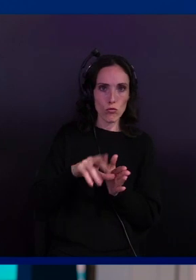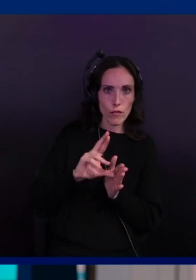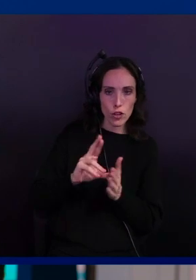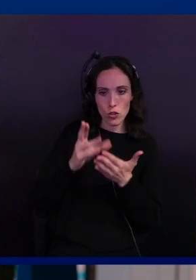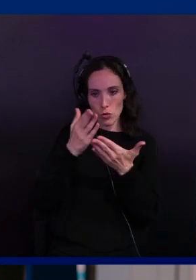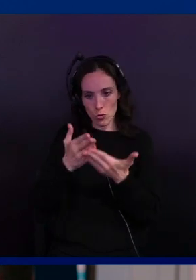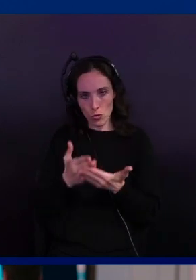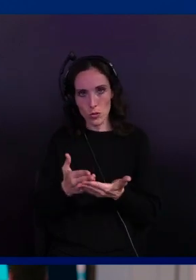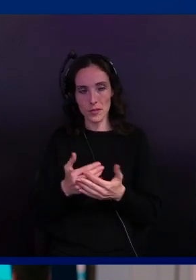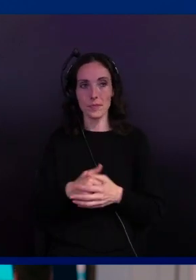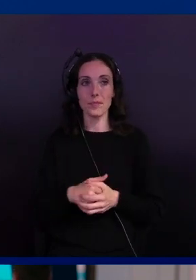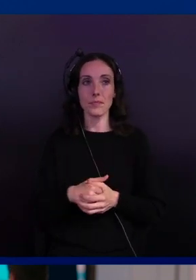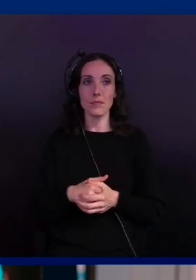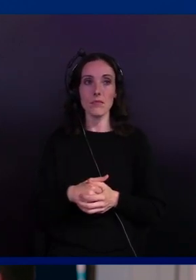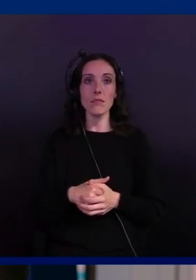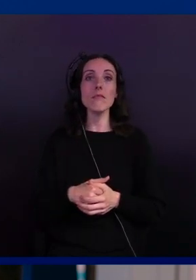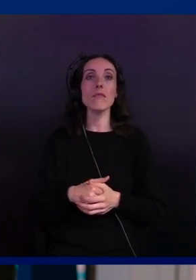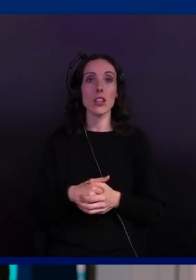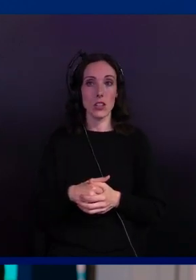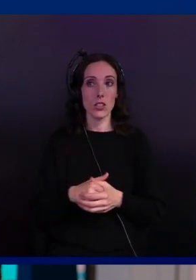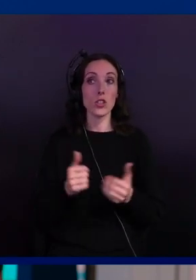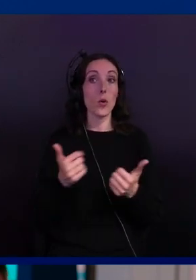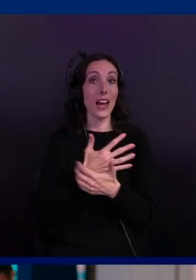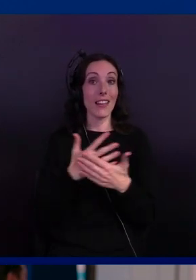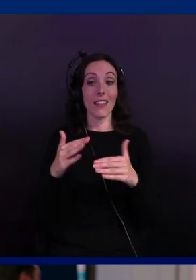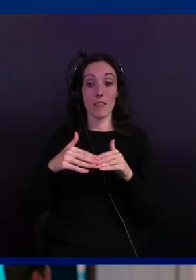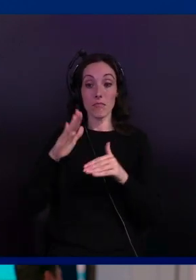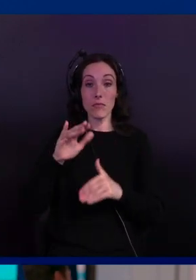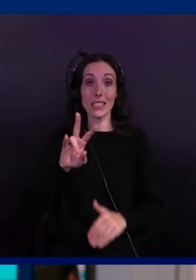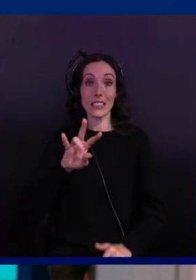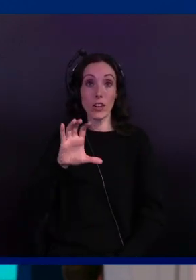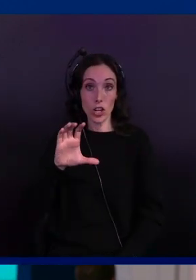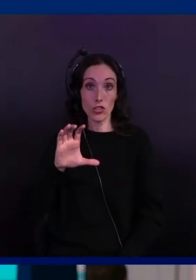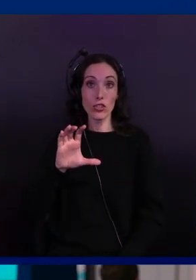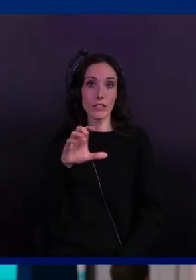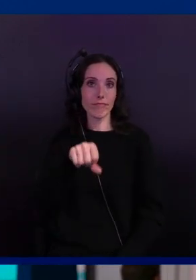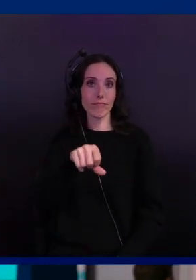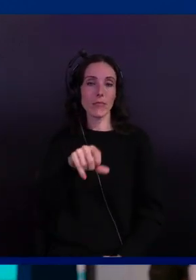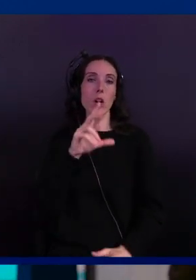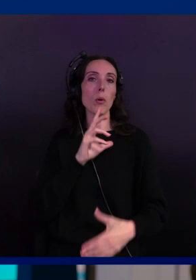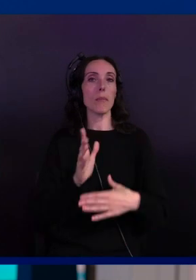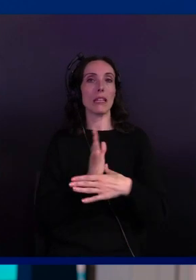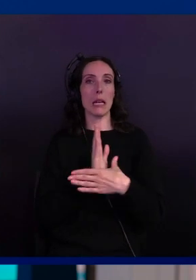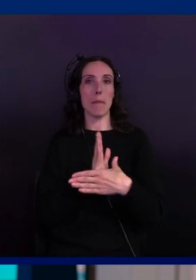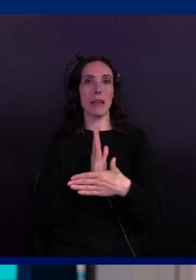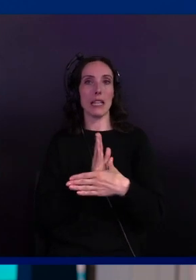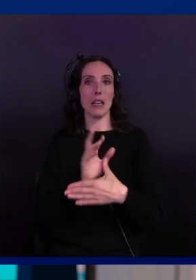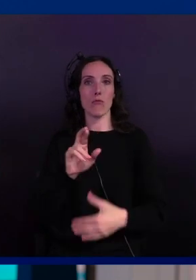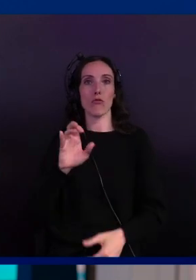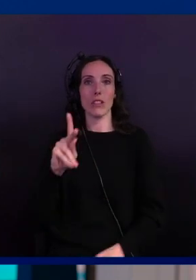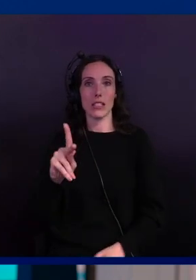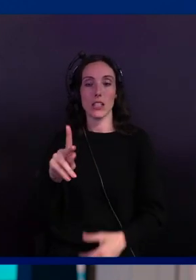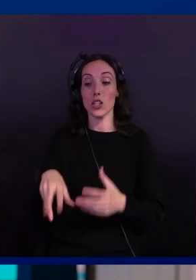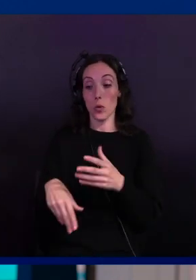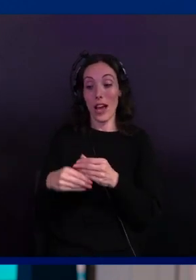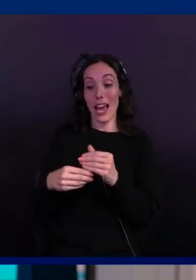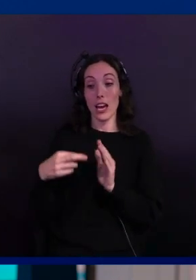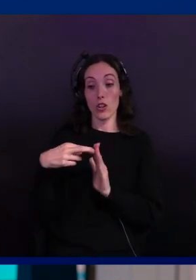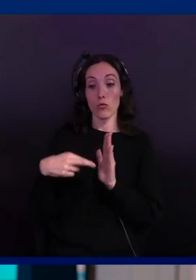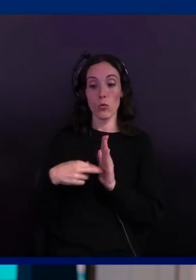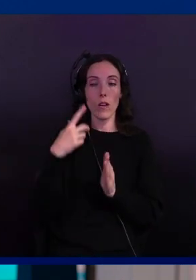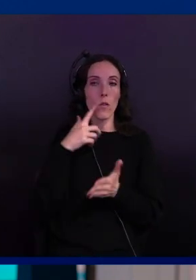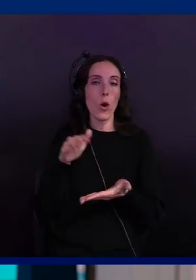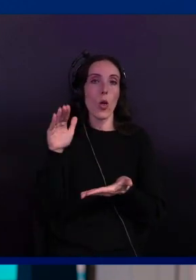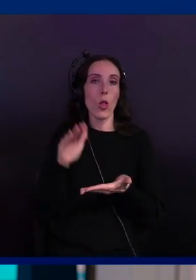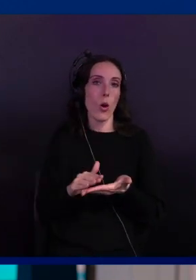all. This is what we are saying. Anything greater than 700, then we say here a medium risk. And we are going to add another role for the low